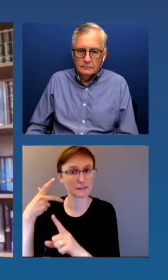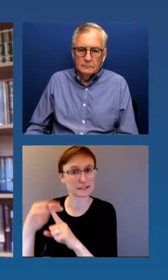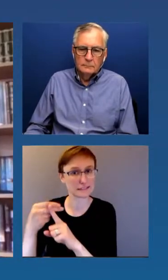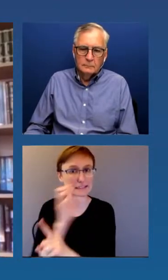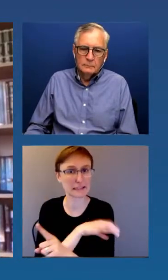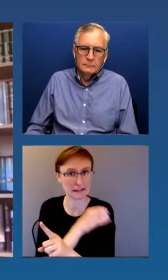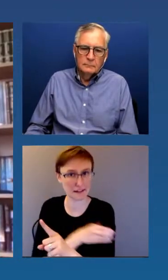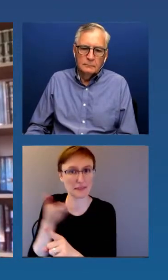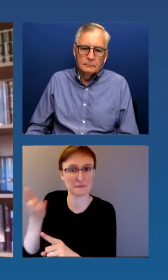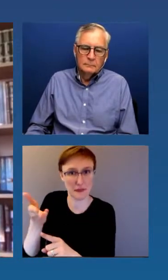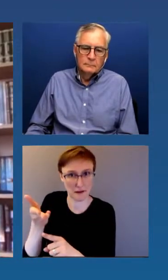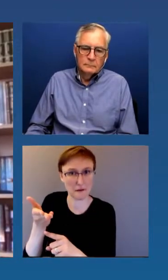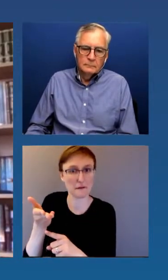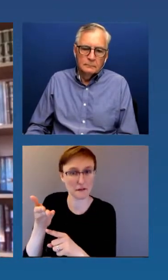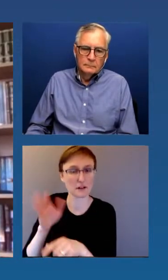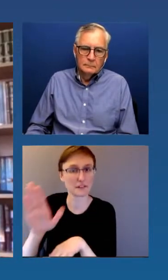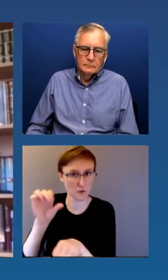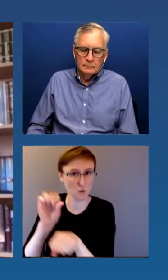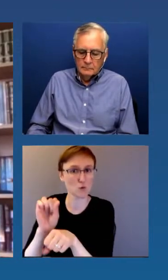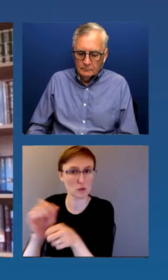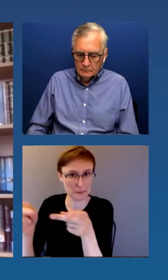did.